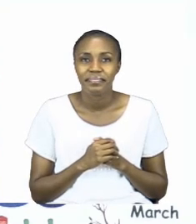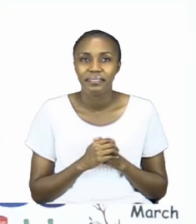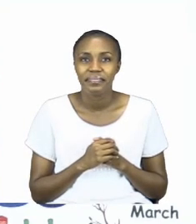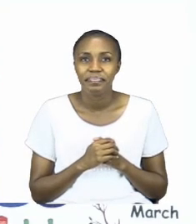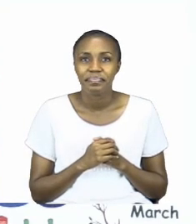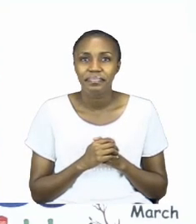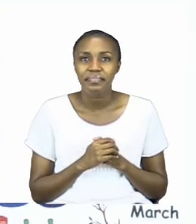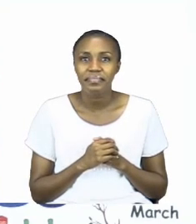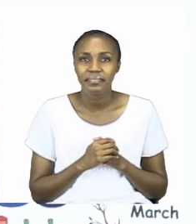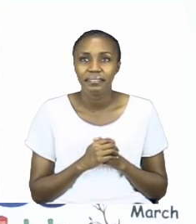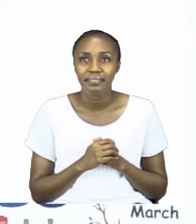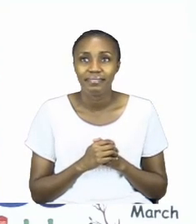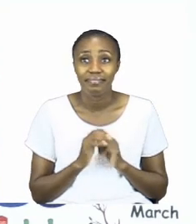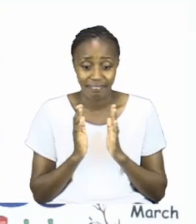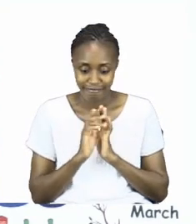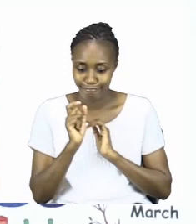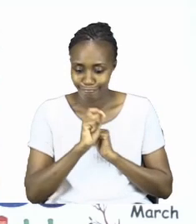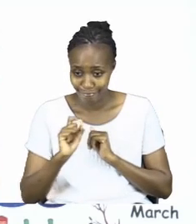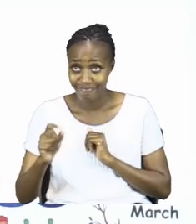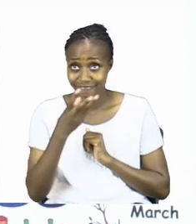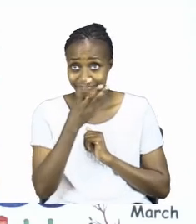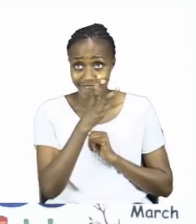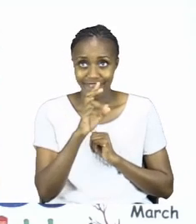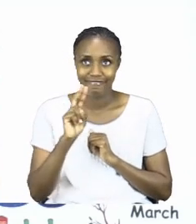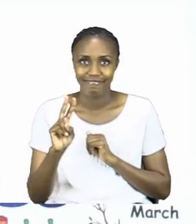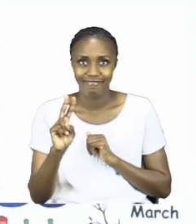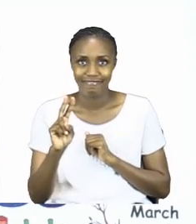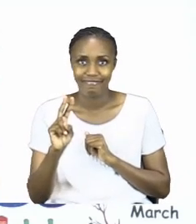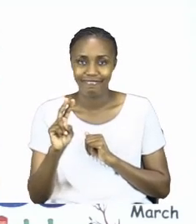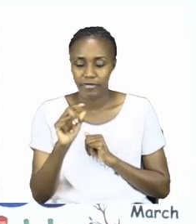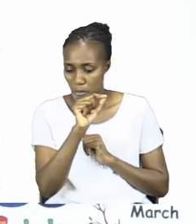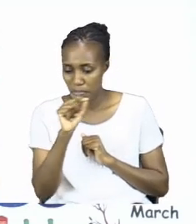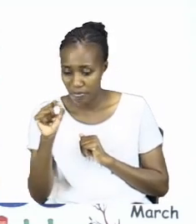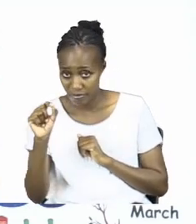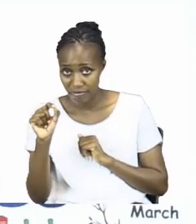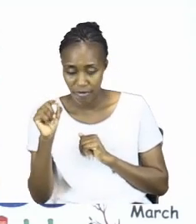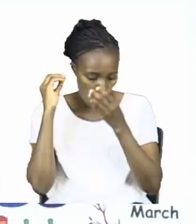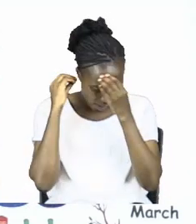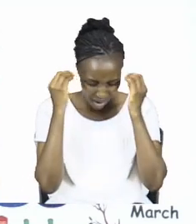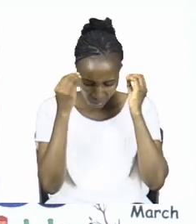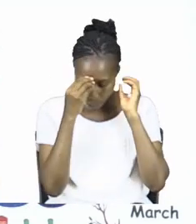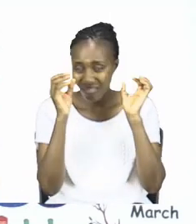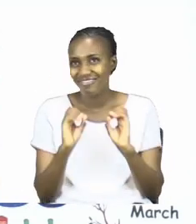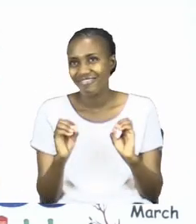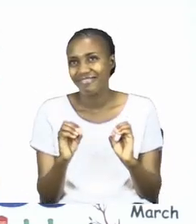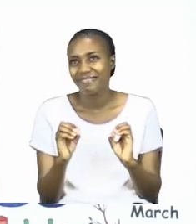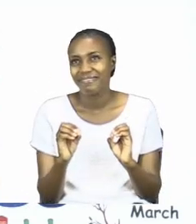number 62 as the first one. Then cross it out so you don't look for it